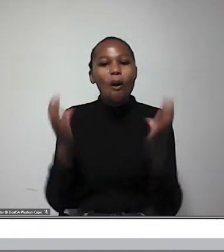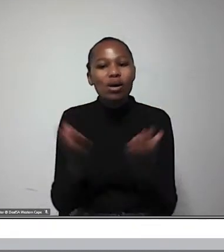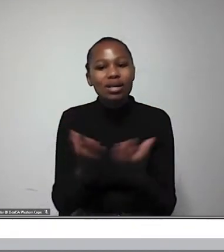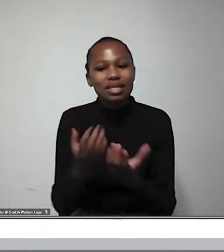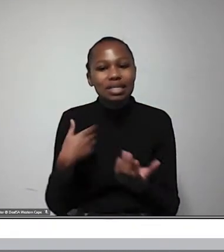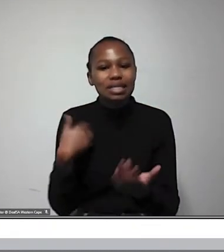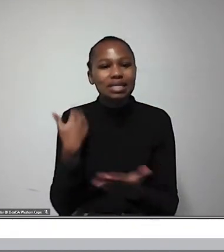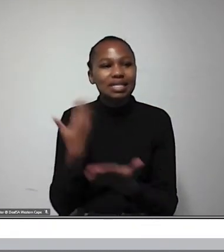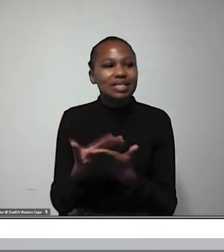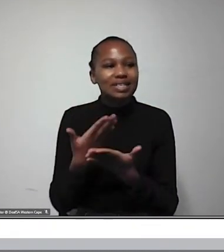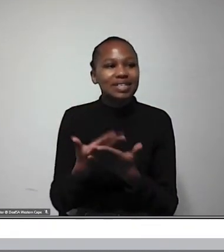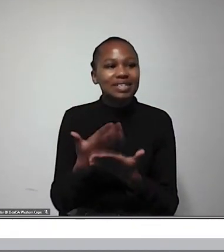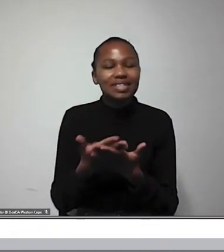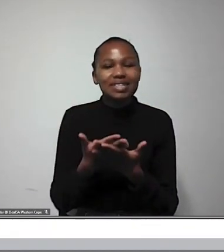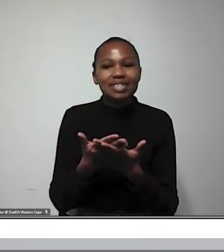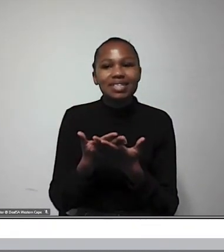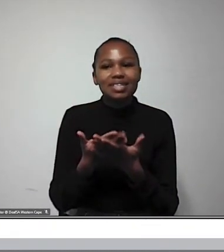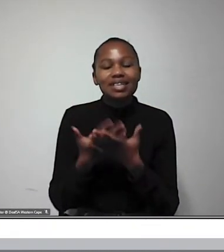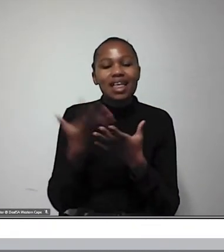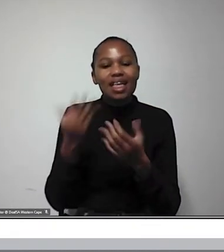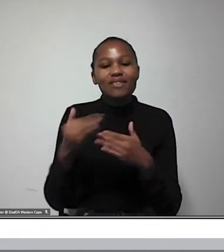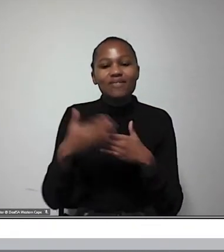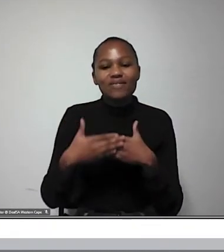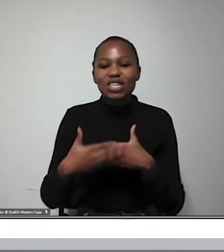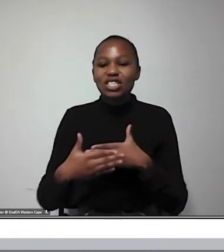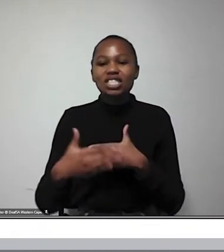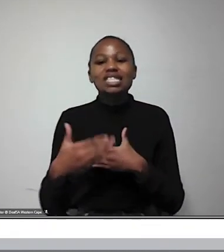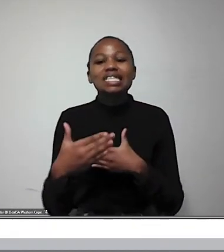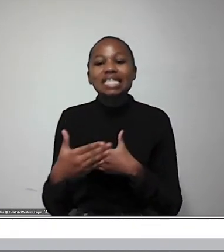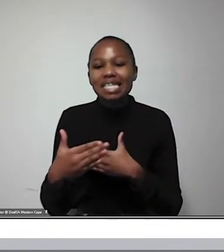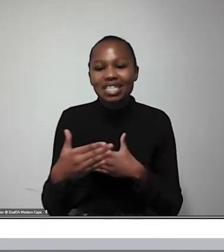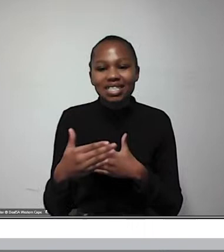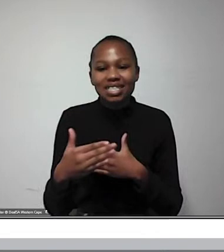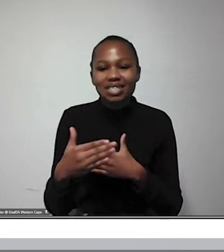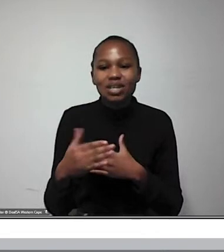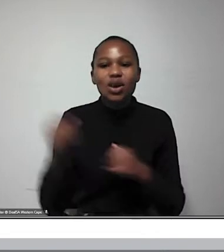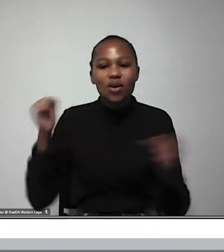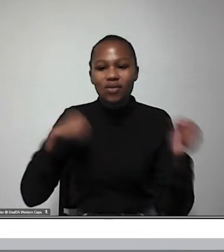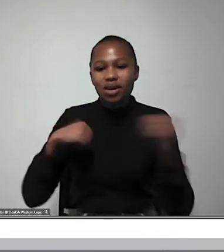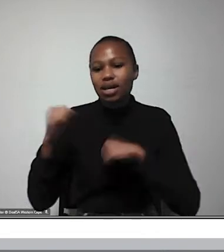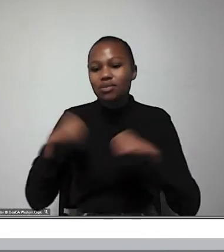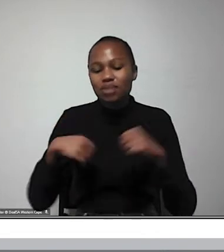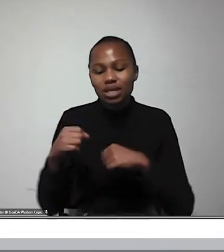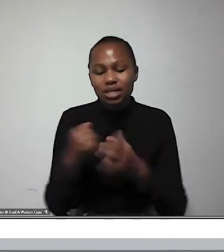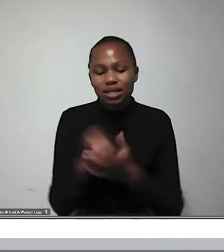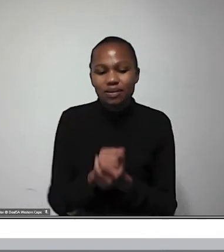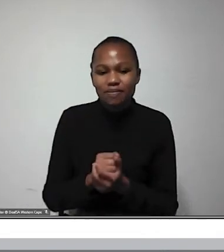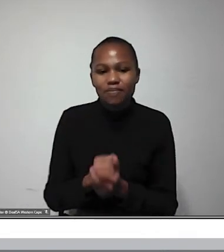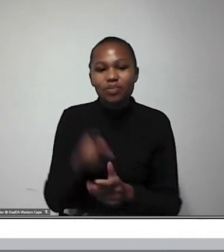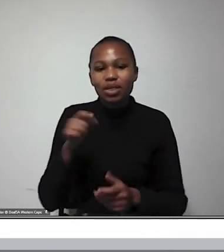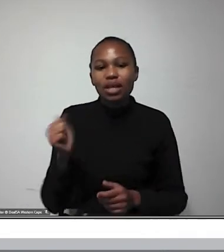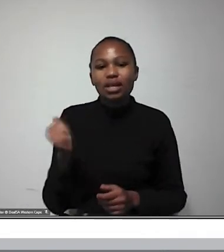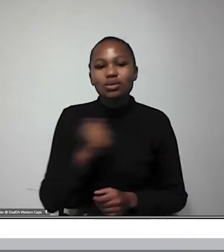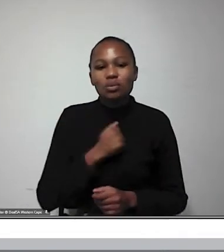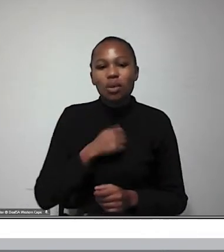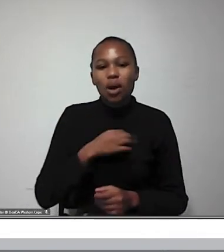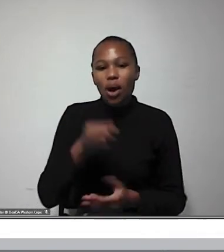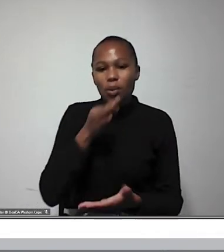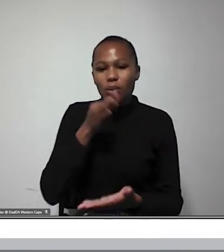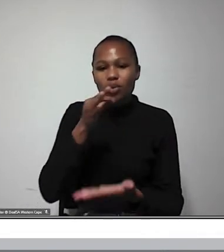able to get an extension of the current agreement. Those would be my proposals, Chair. Thank